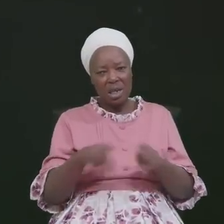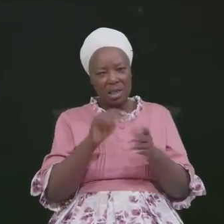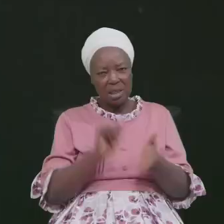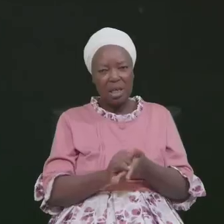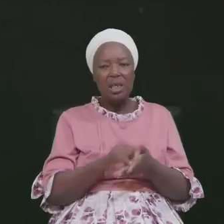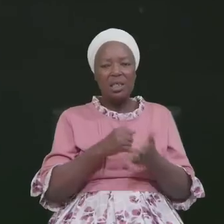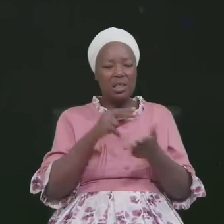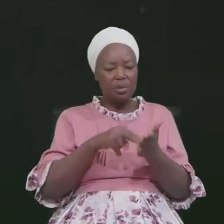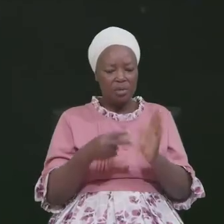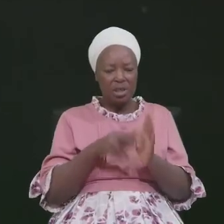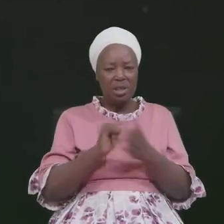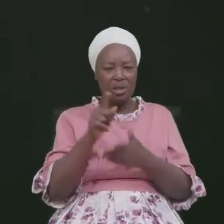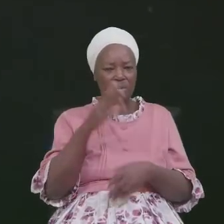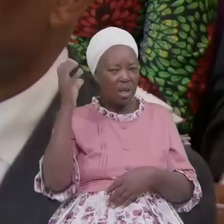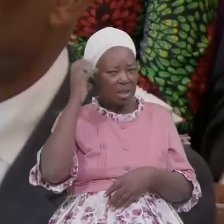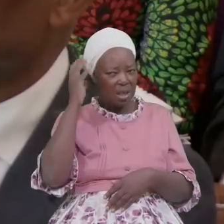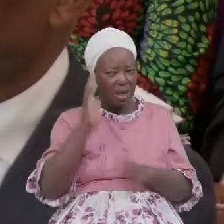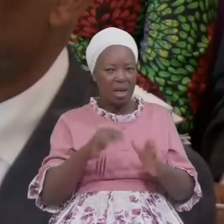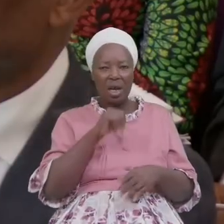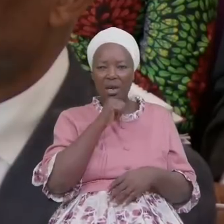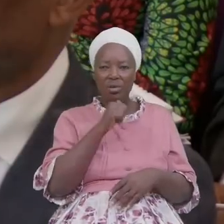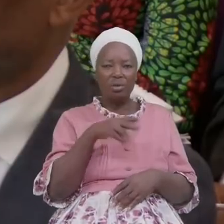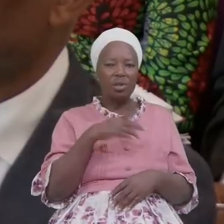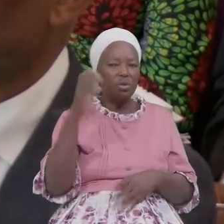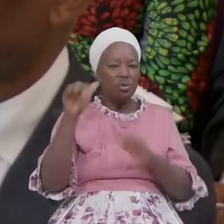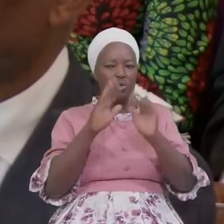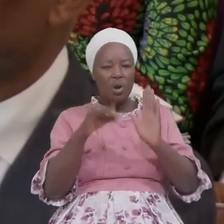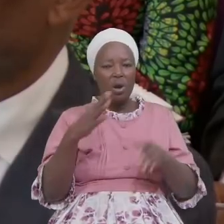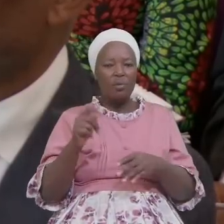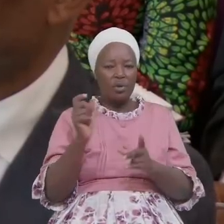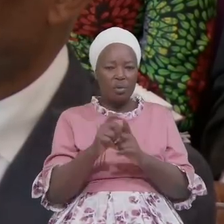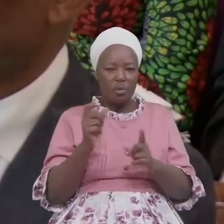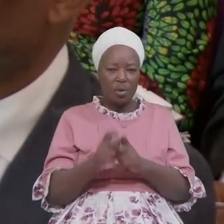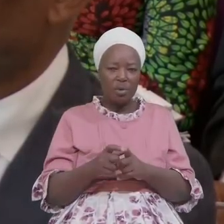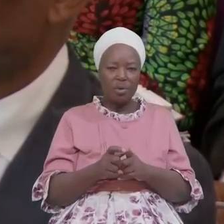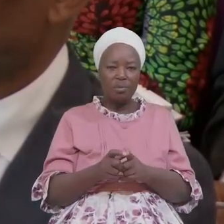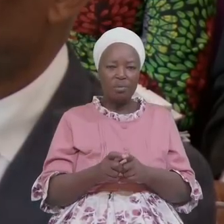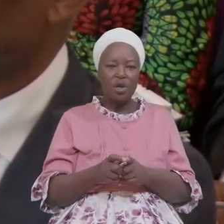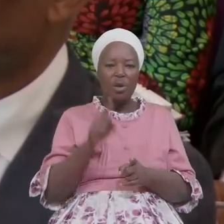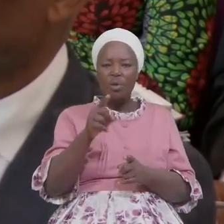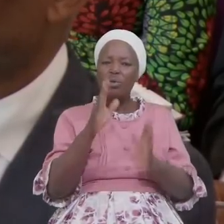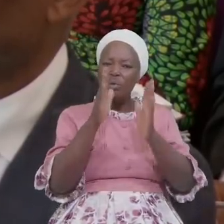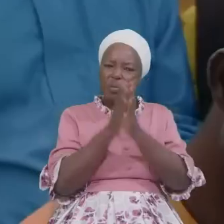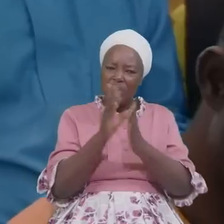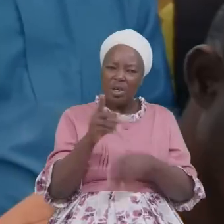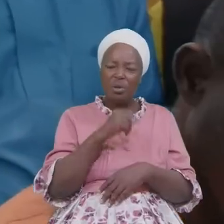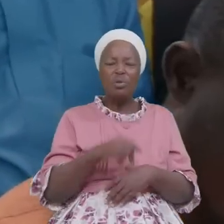hearers and not doers of the word. You prayed, you cried,